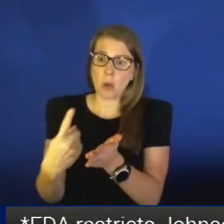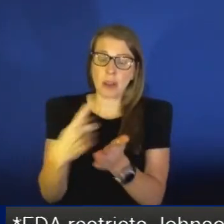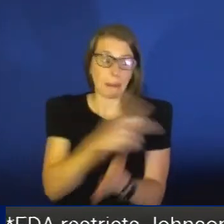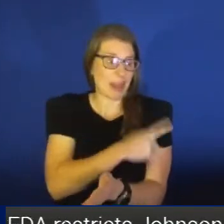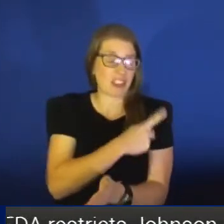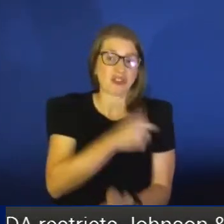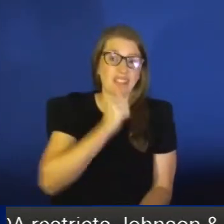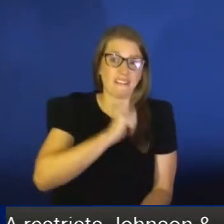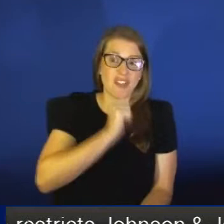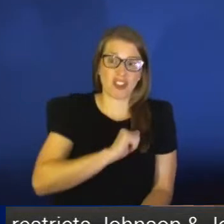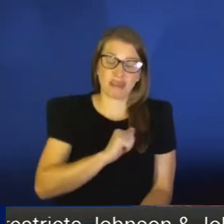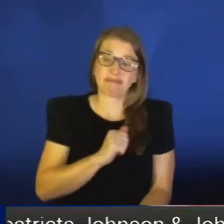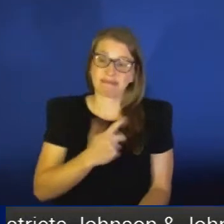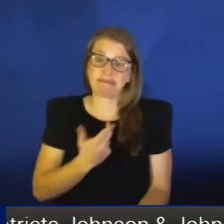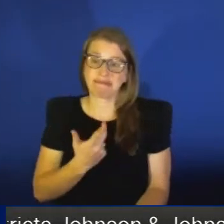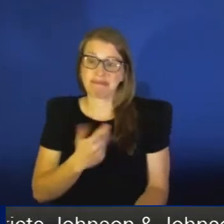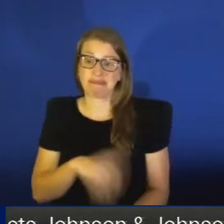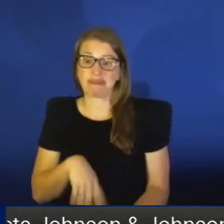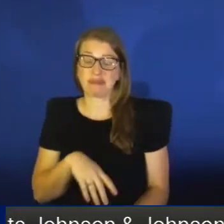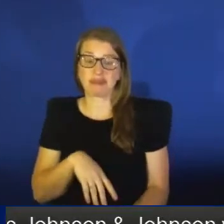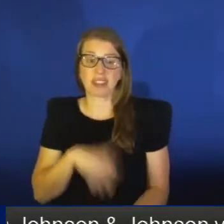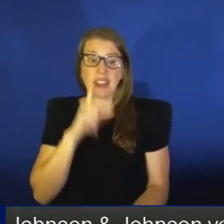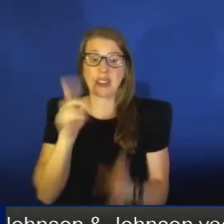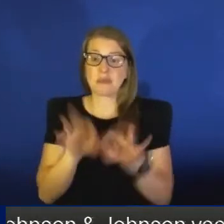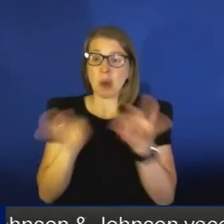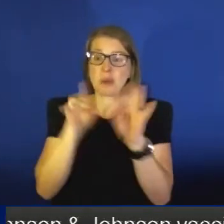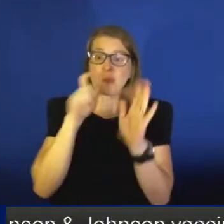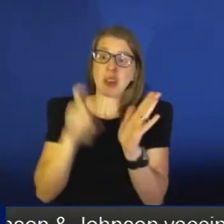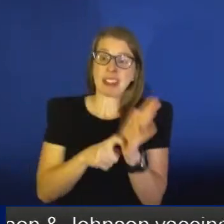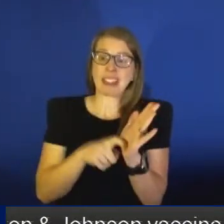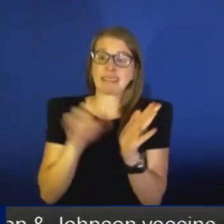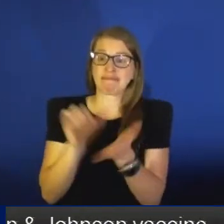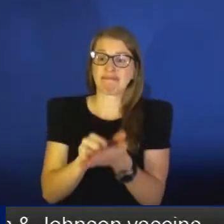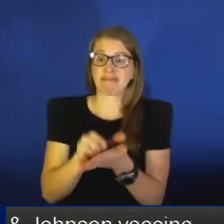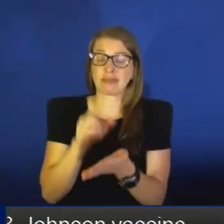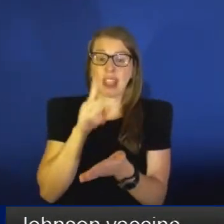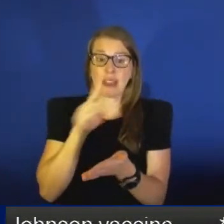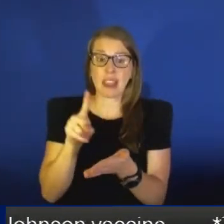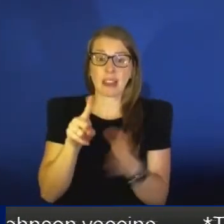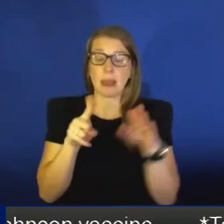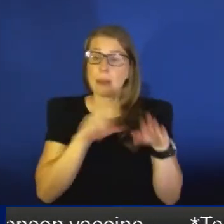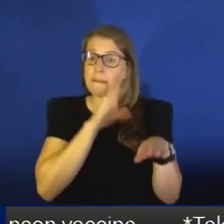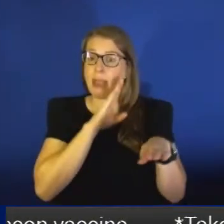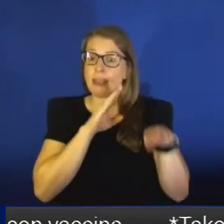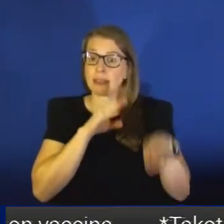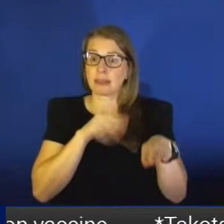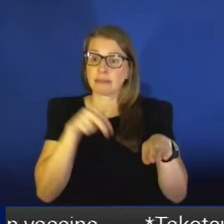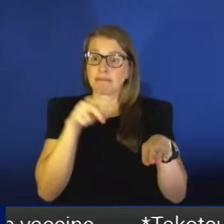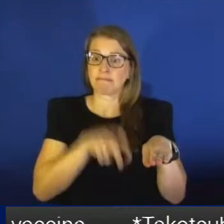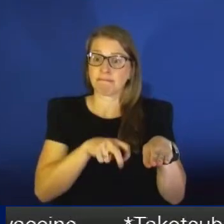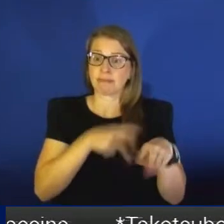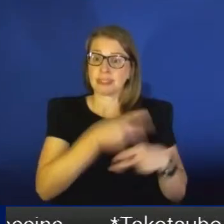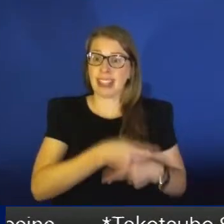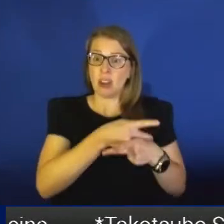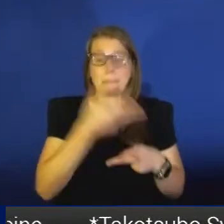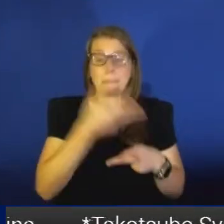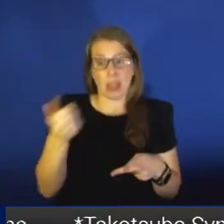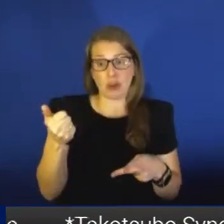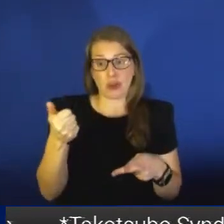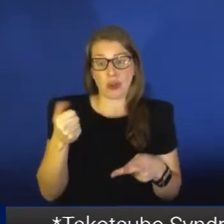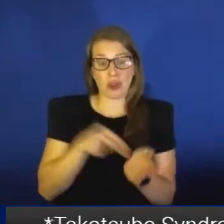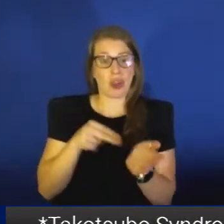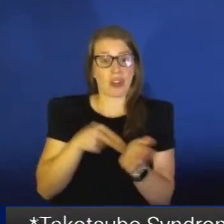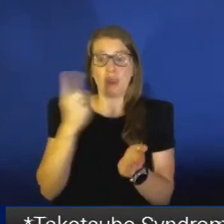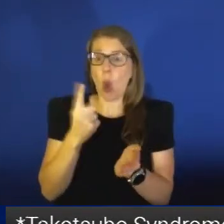important that we recognize. I think to your point, I think the bedside care, I think it's even better. But nurses have always worked